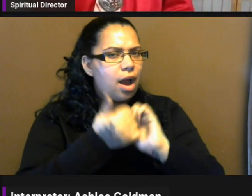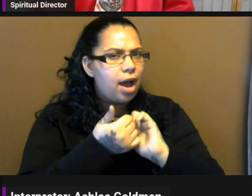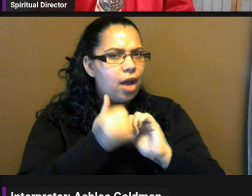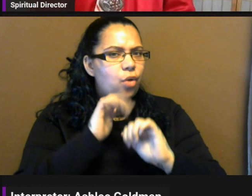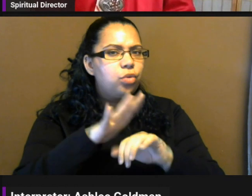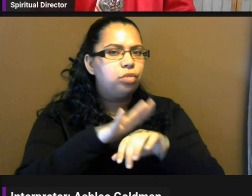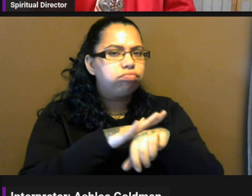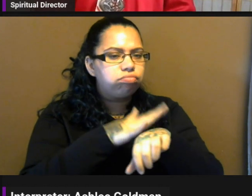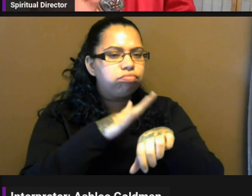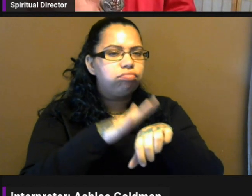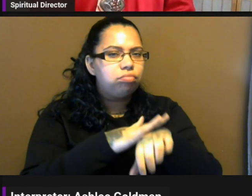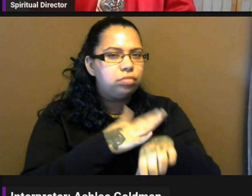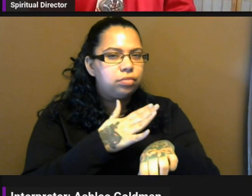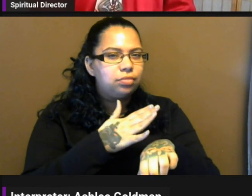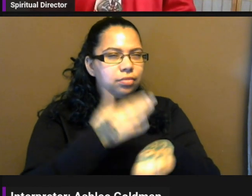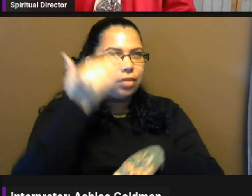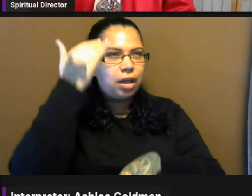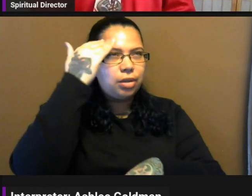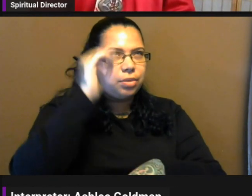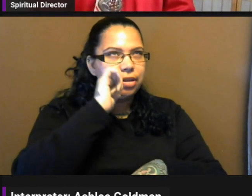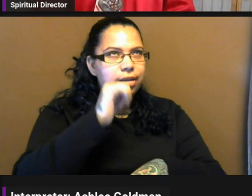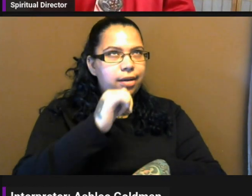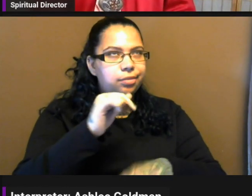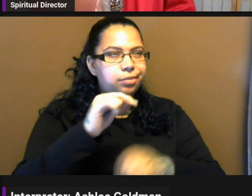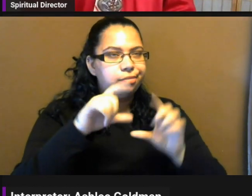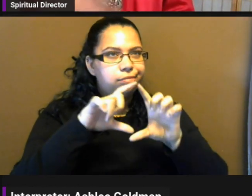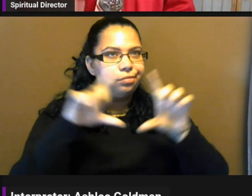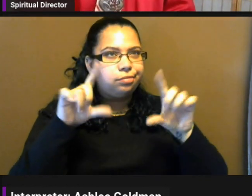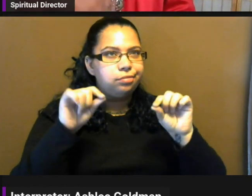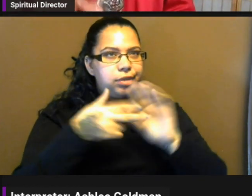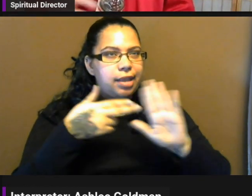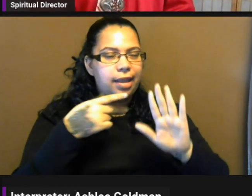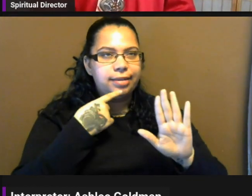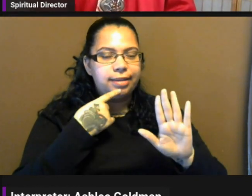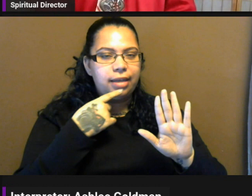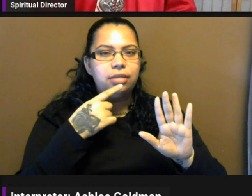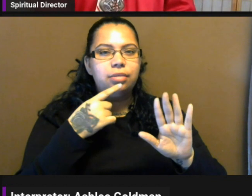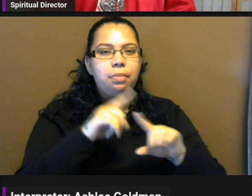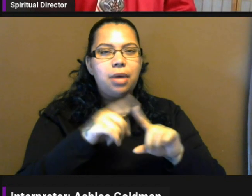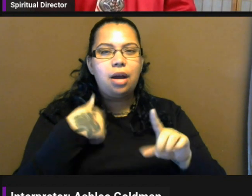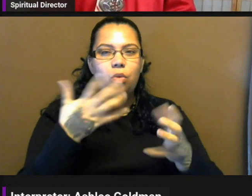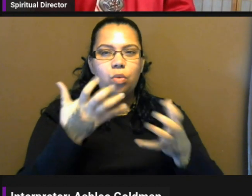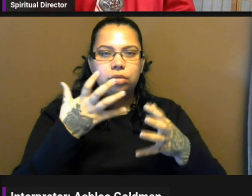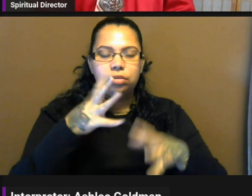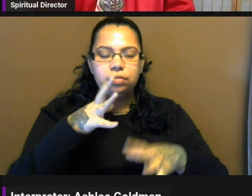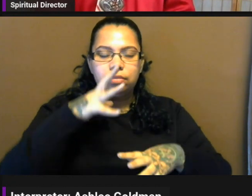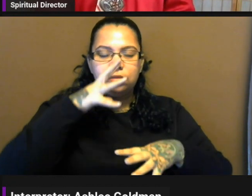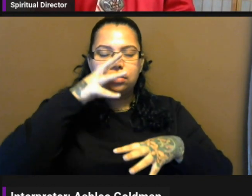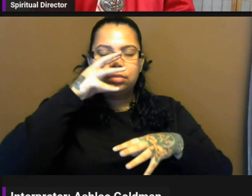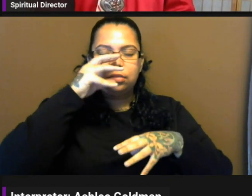gentleness. Yeah, I know that's not what it says on the slide, but I want you to breathe that in. Your